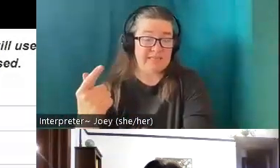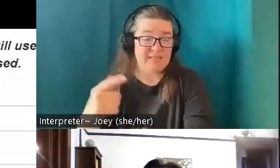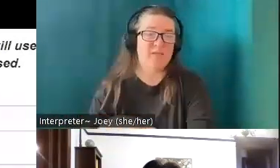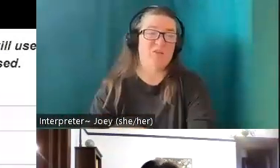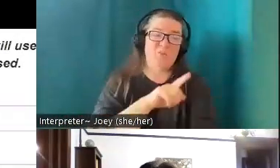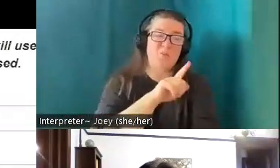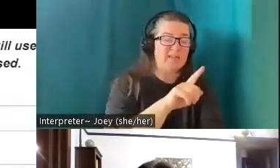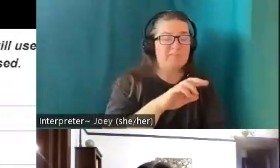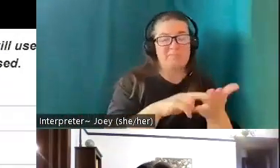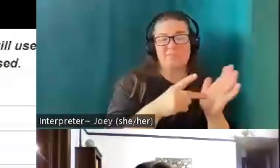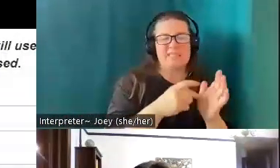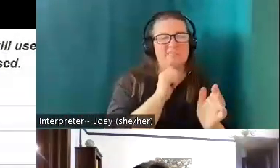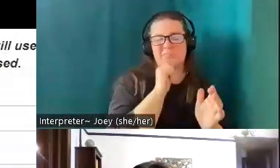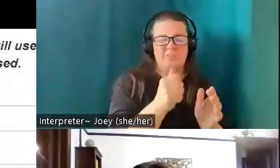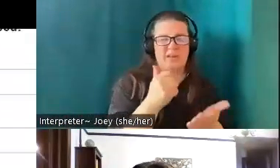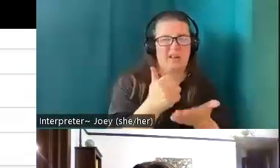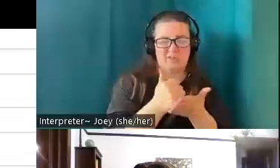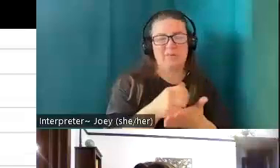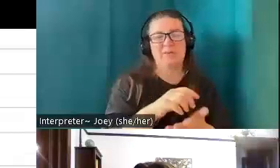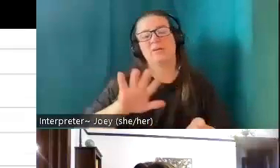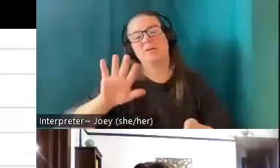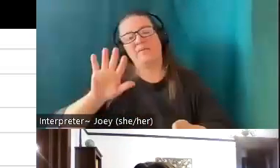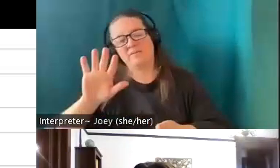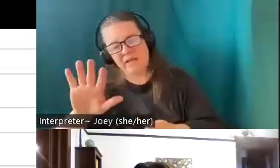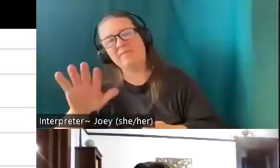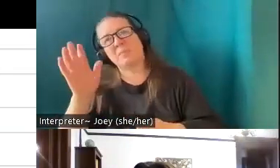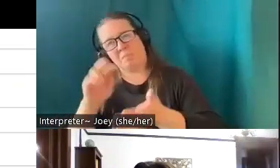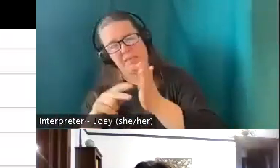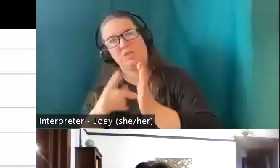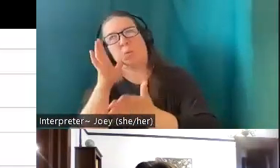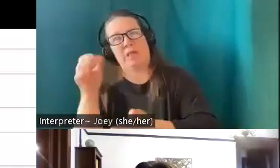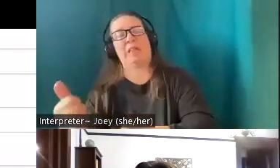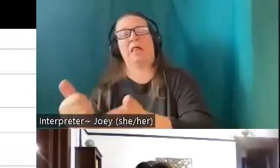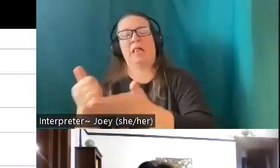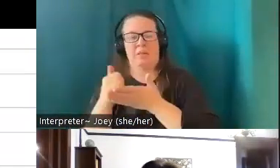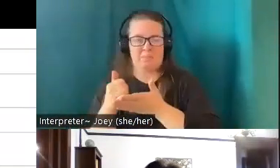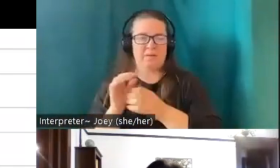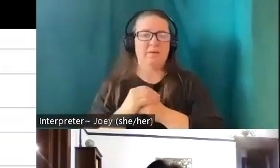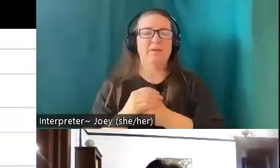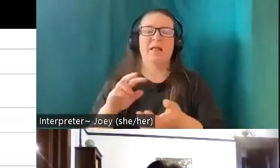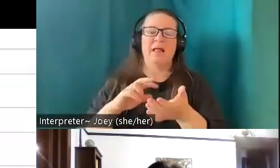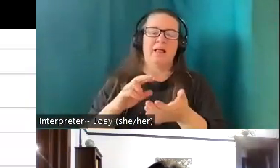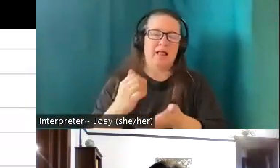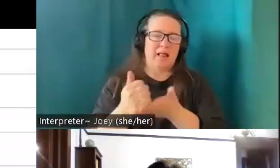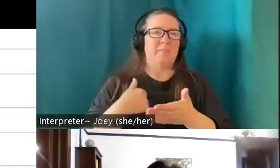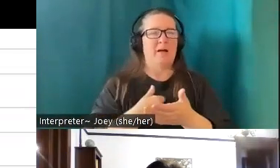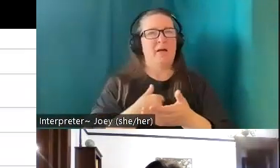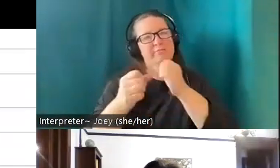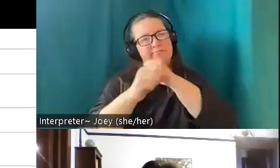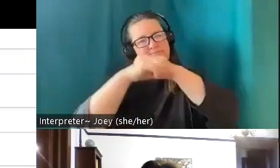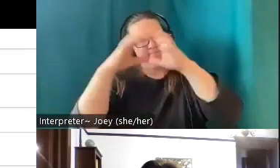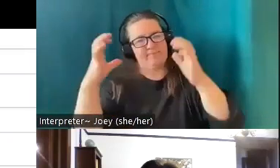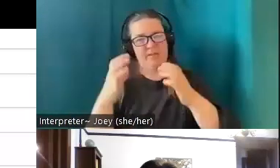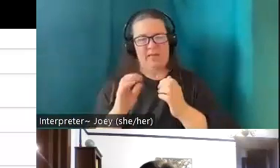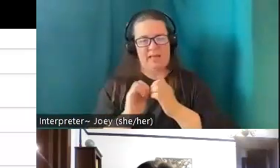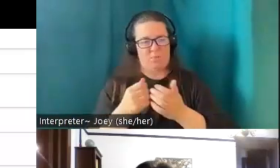funding might have an added impact outside of the dollars. Below that, we ask you to quantify a little bit. This does not need to be perfect. Again, this is